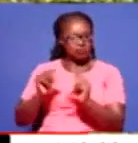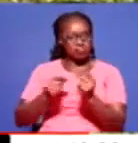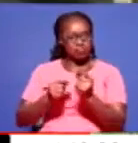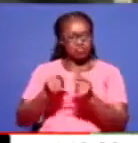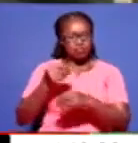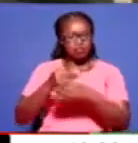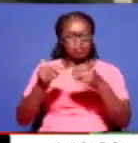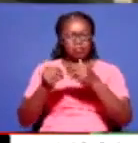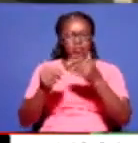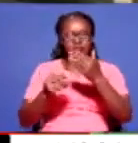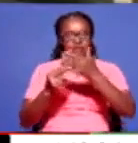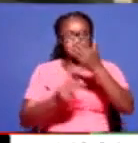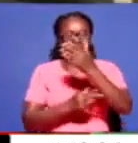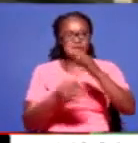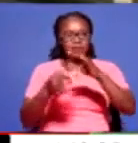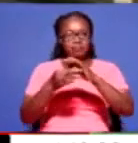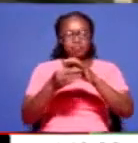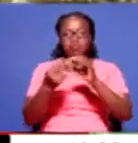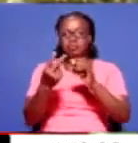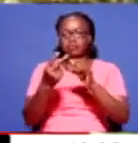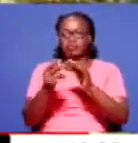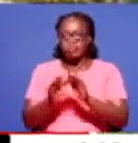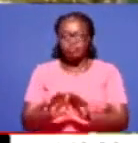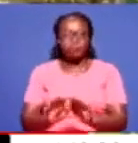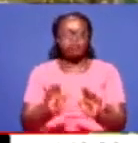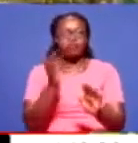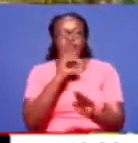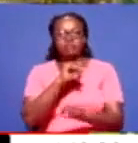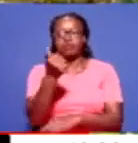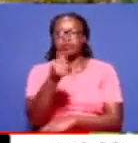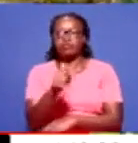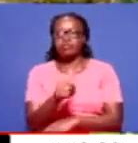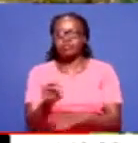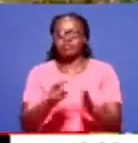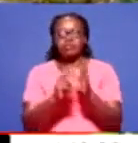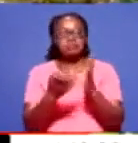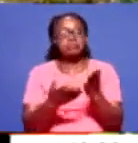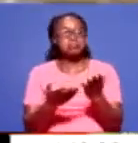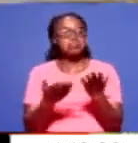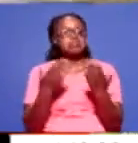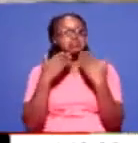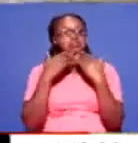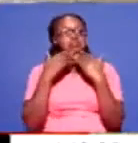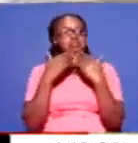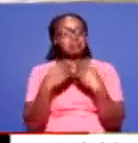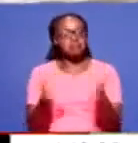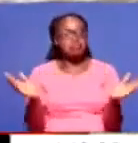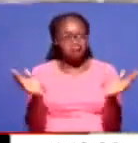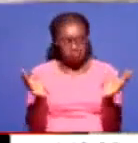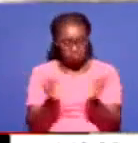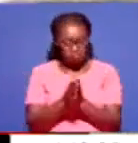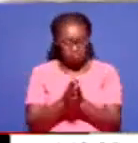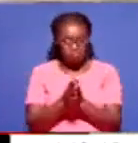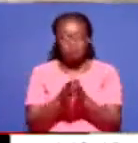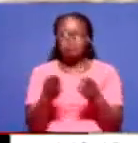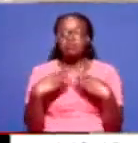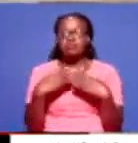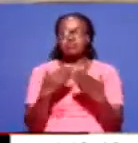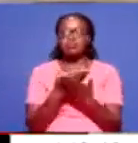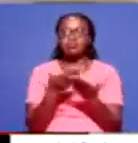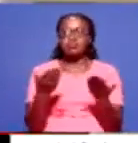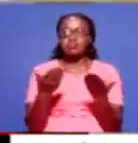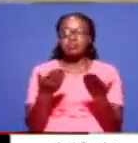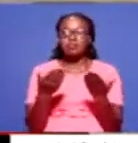would have linked the two wards was left unfinished, and the contractor is nowhere to be found. According to the residents, the